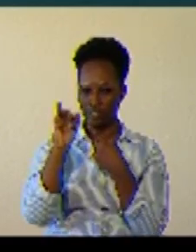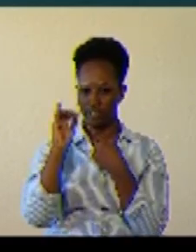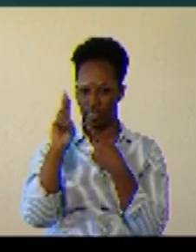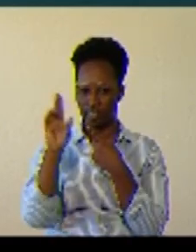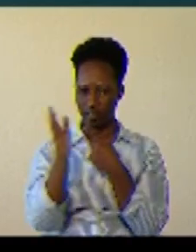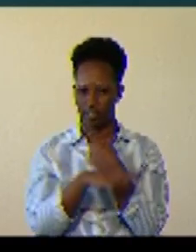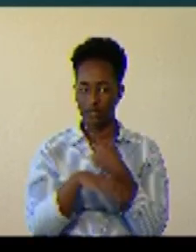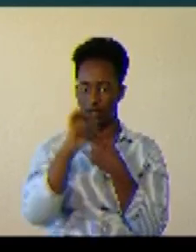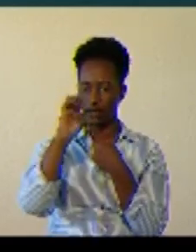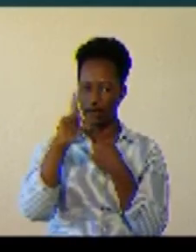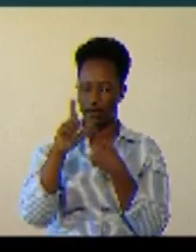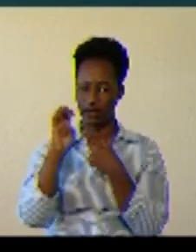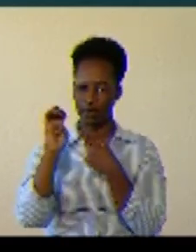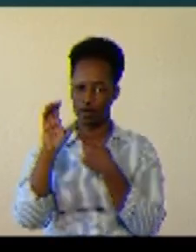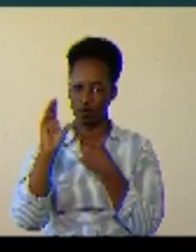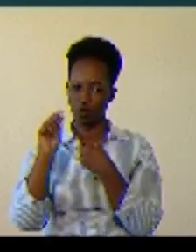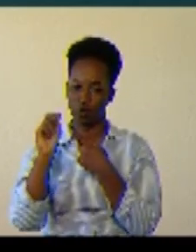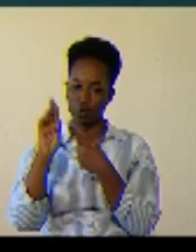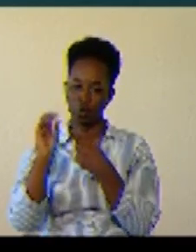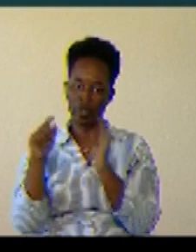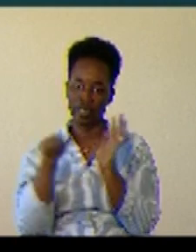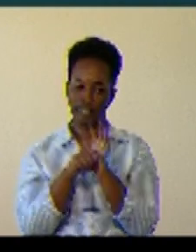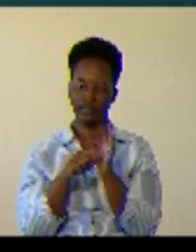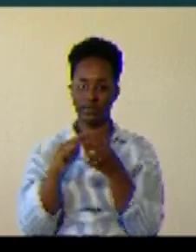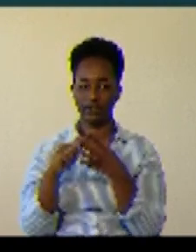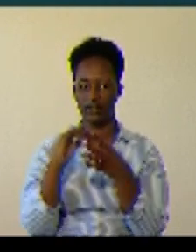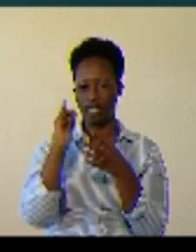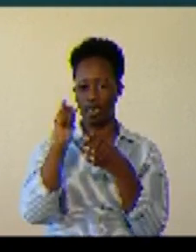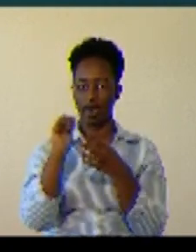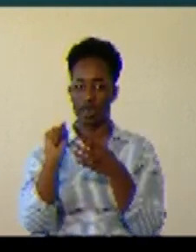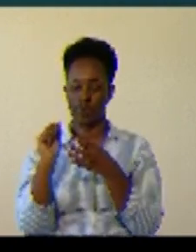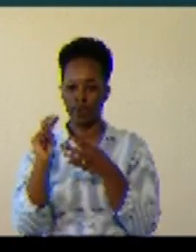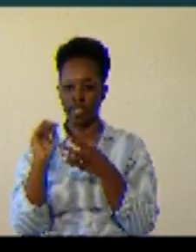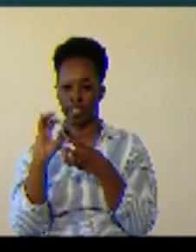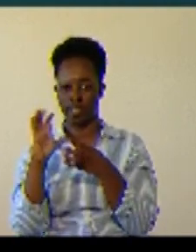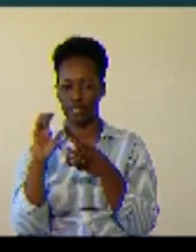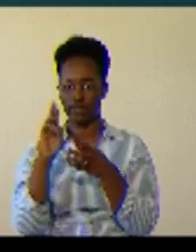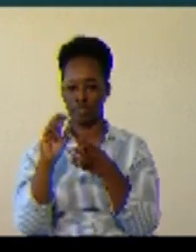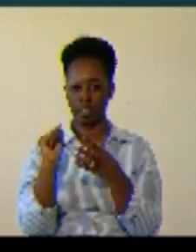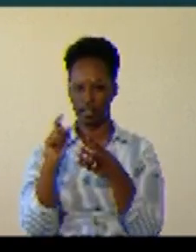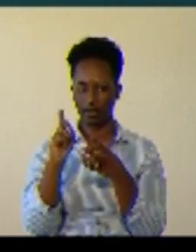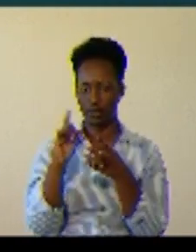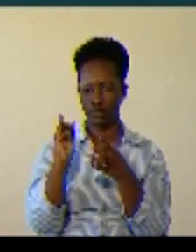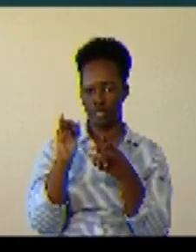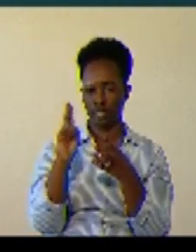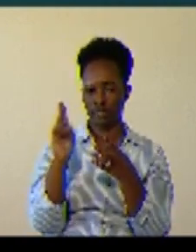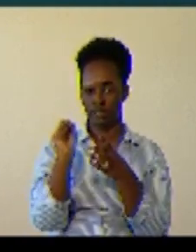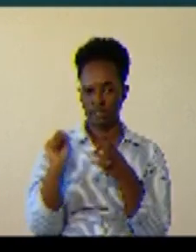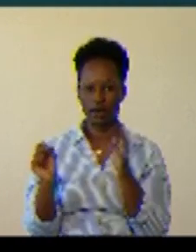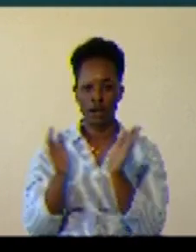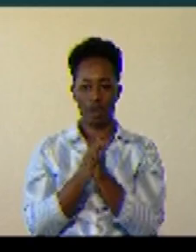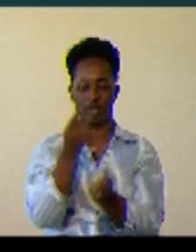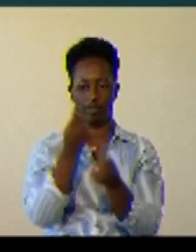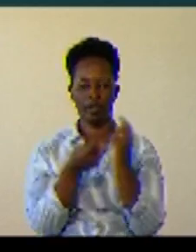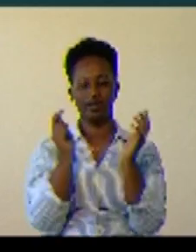and melting point. The property which reduces as we go down the group, decreases as we